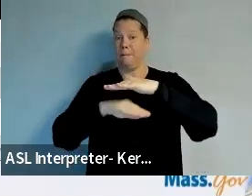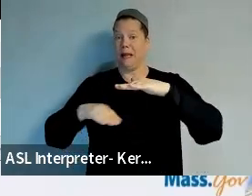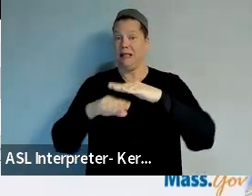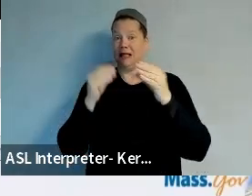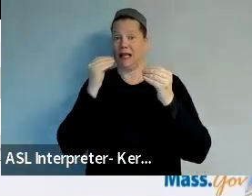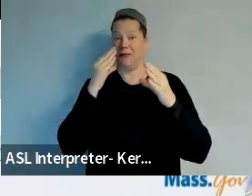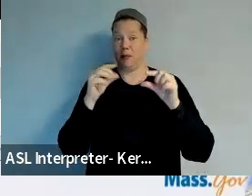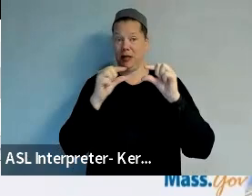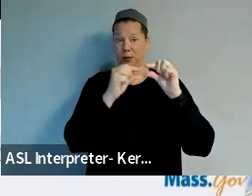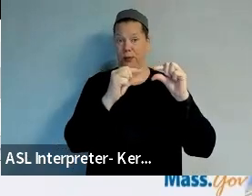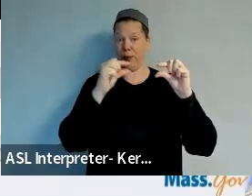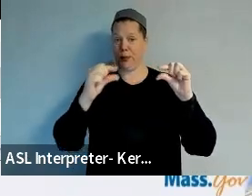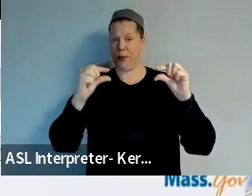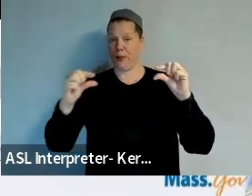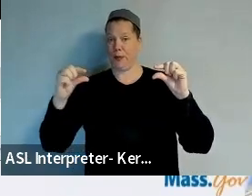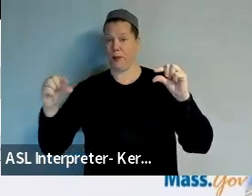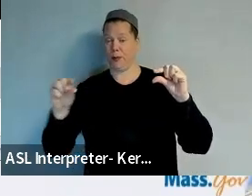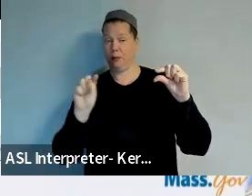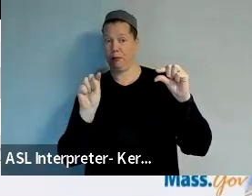screen.